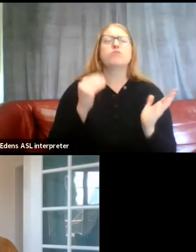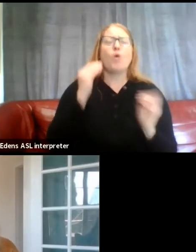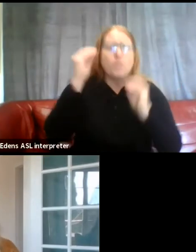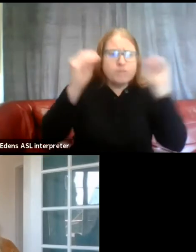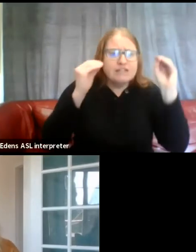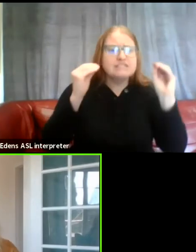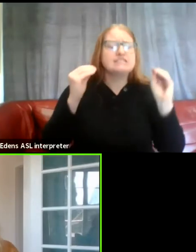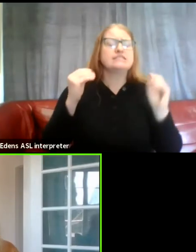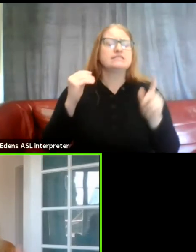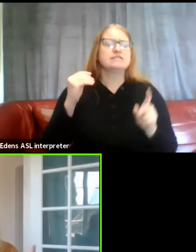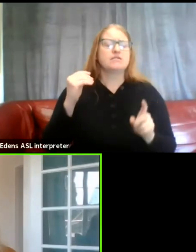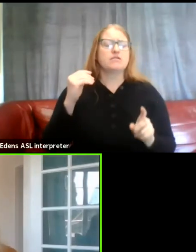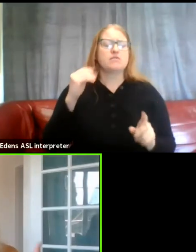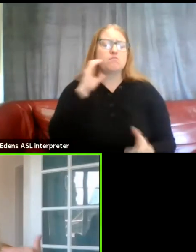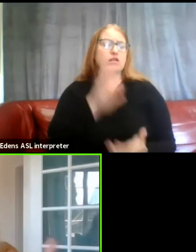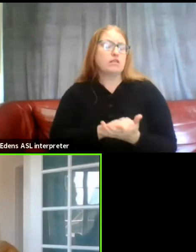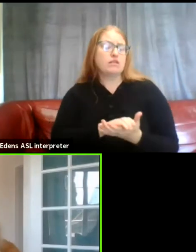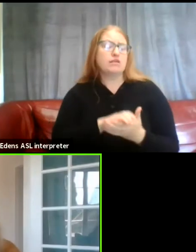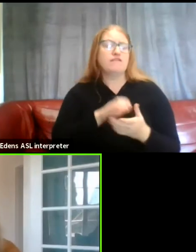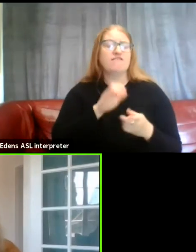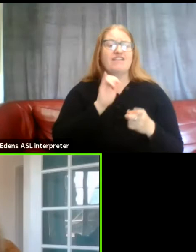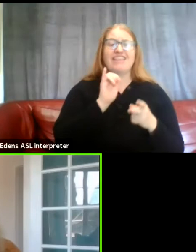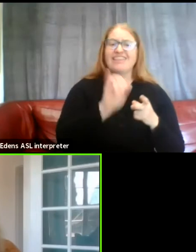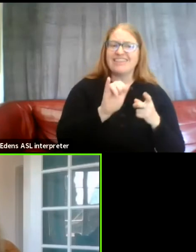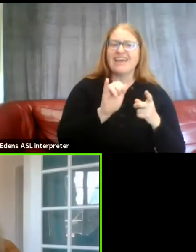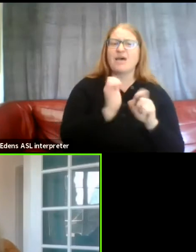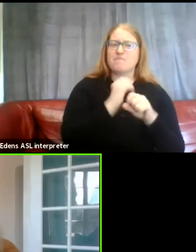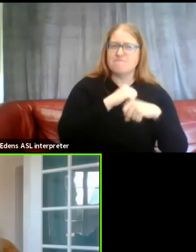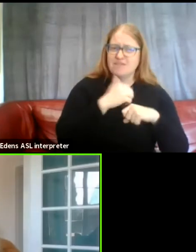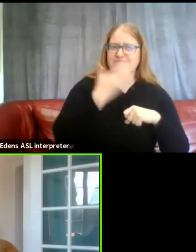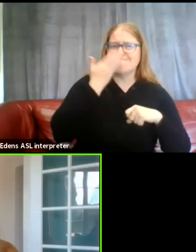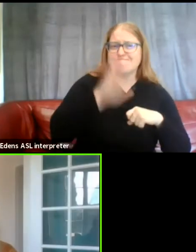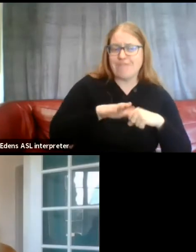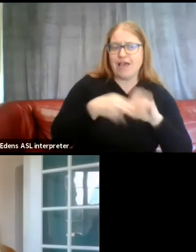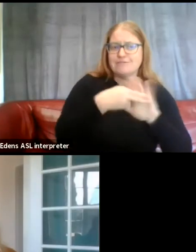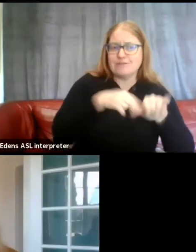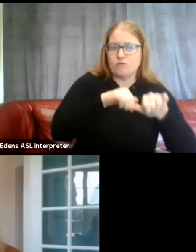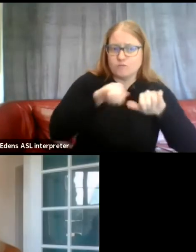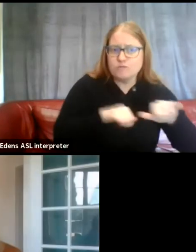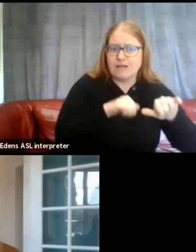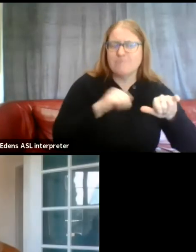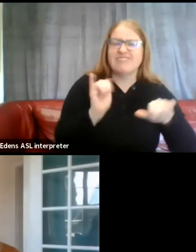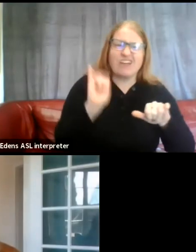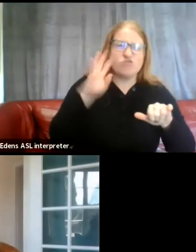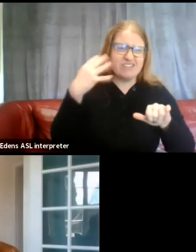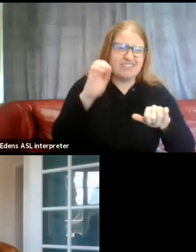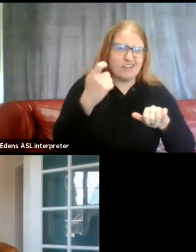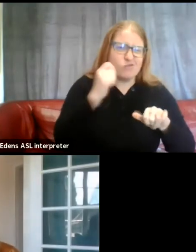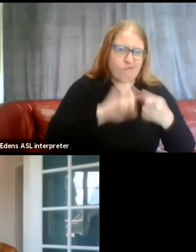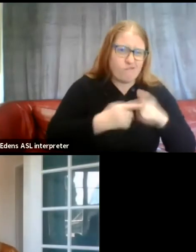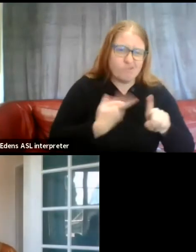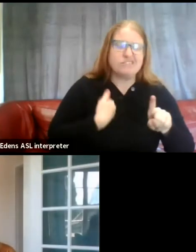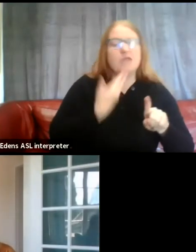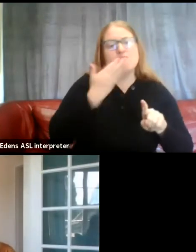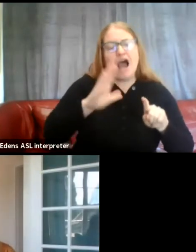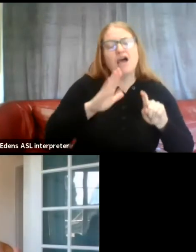Crazy Ex-Girlfriend as promulgating damaging stereotypes. Right, right. And I find this fascinating because for me, the